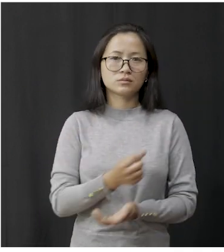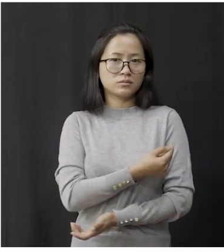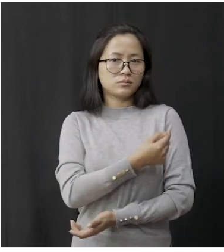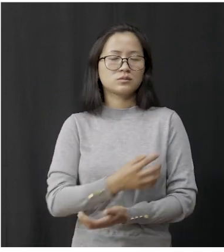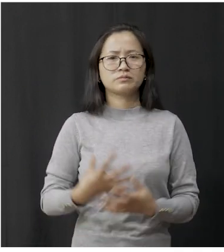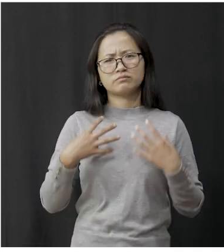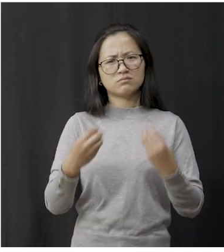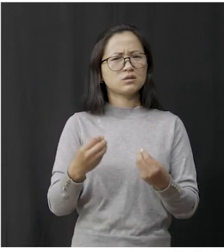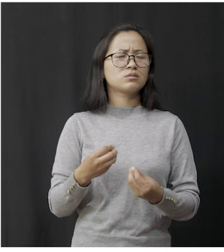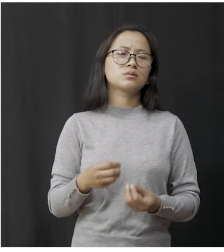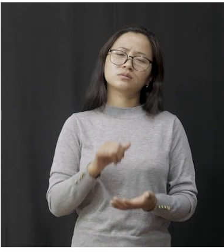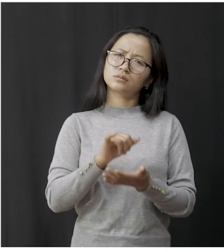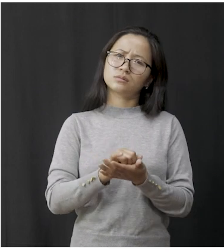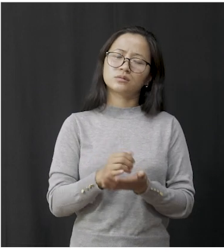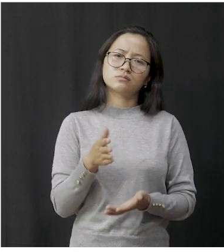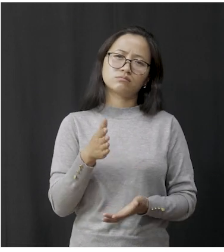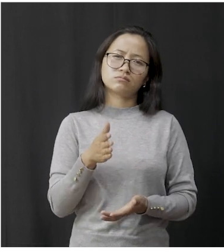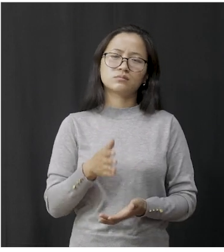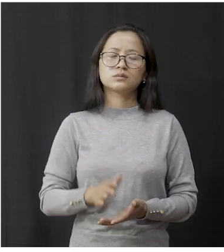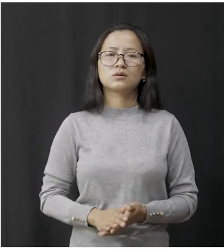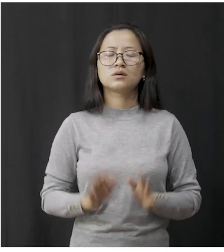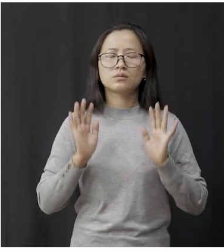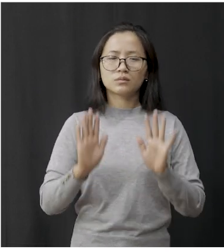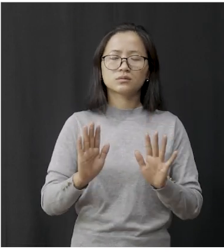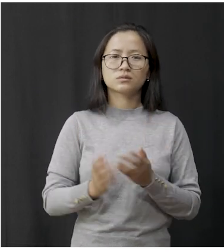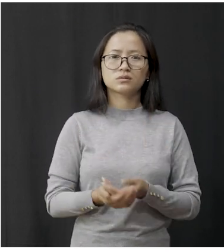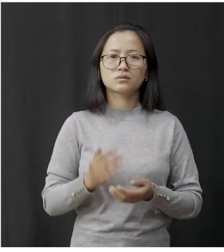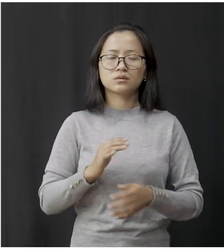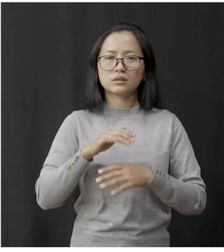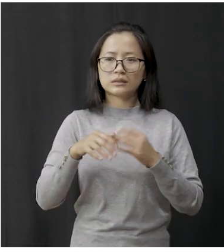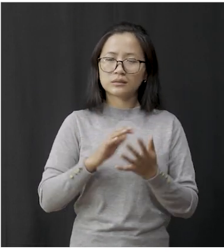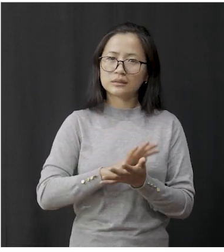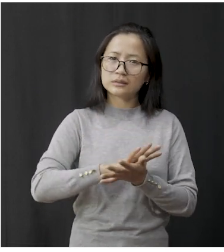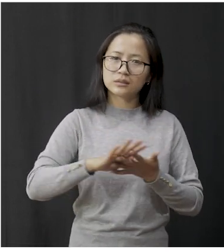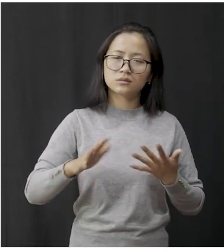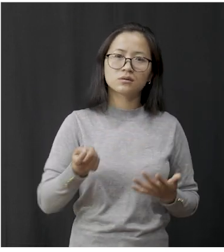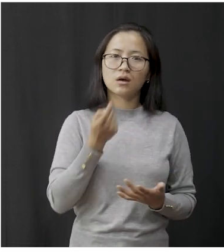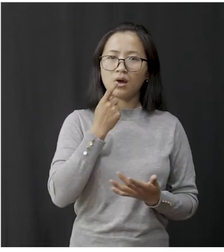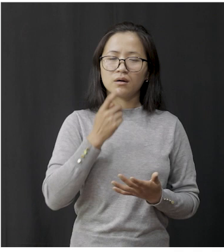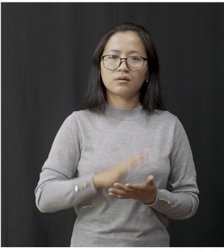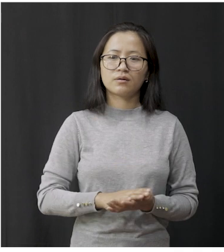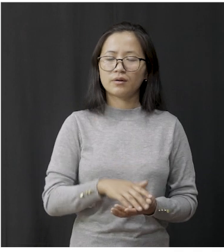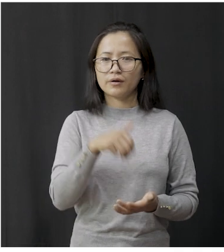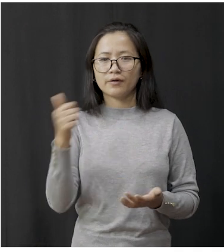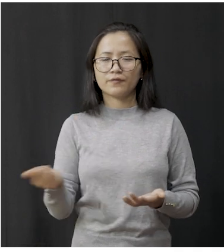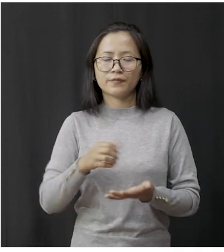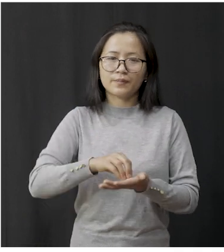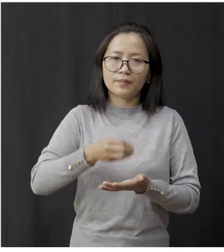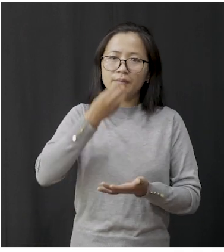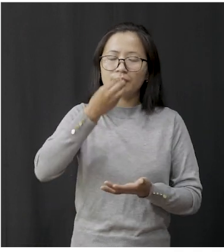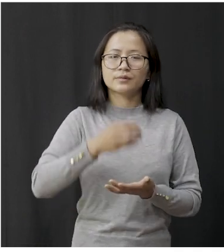if you don't want that injection, you must always rinse and clean your mouth after every